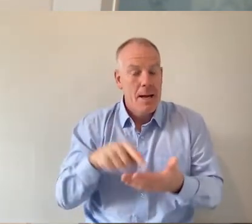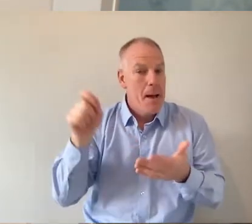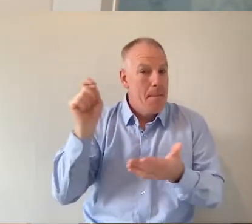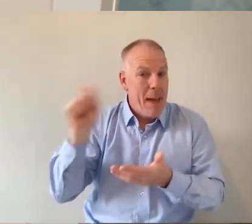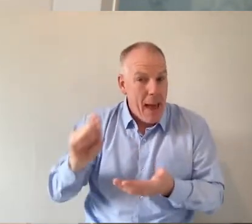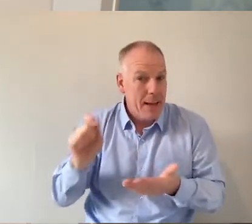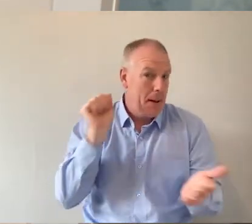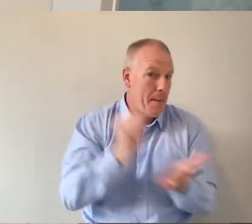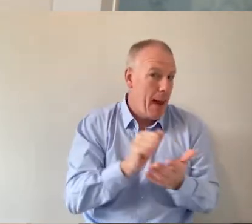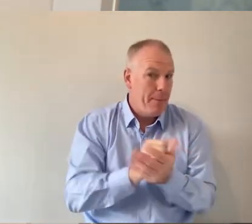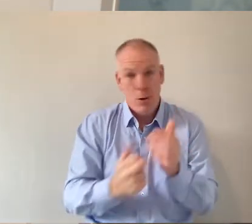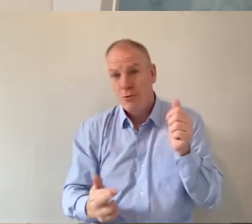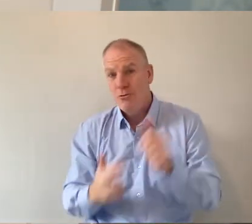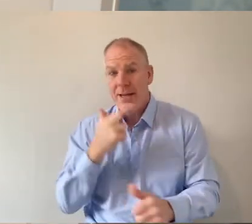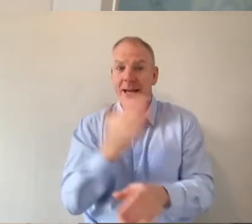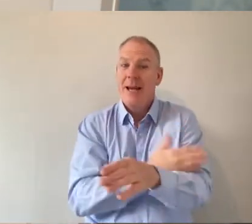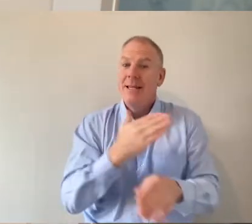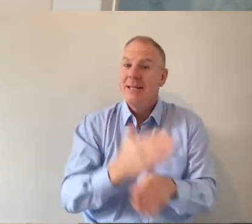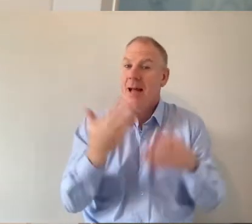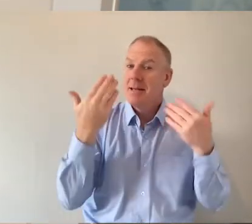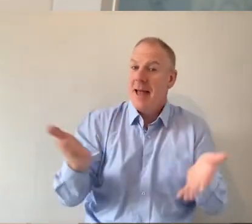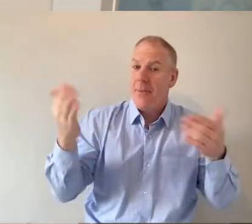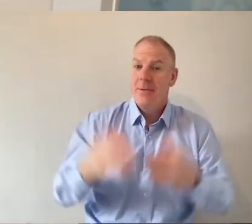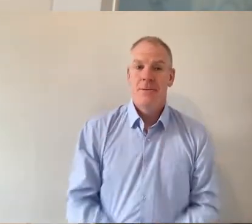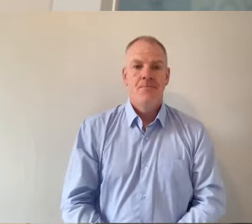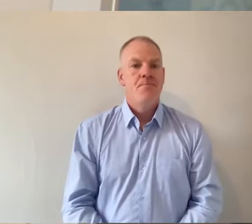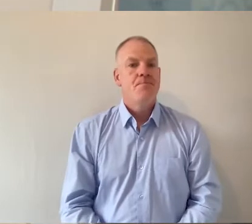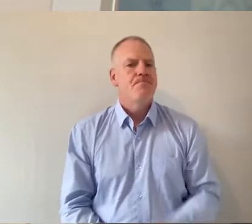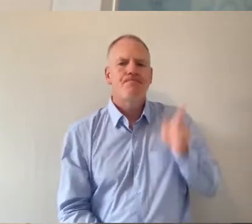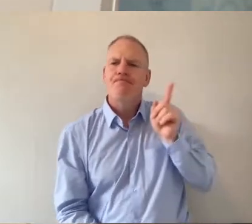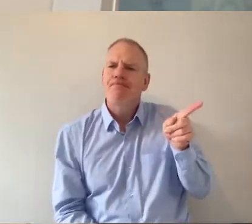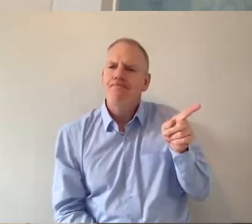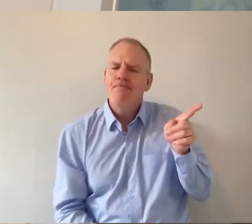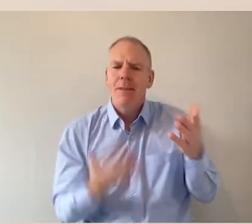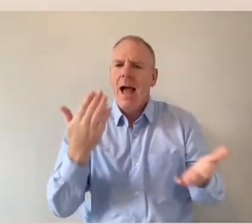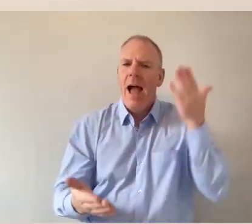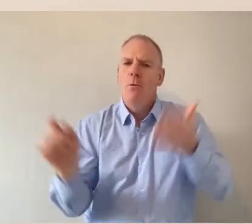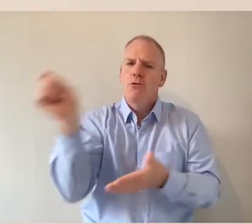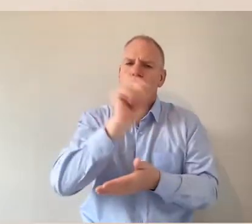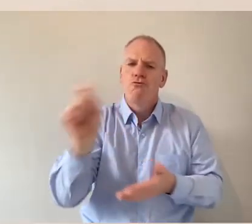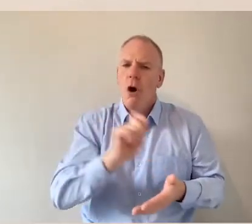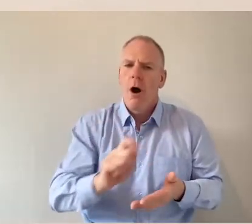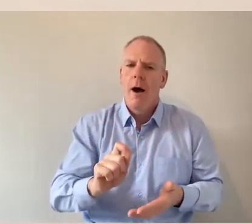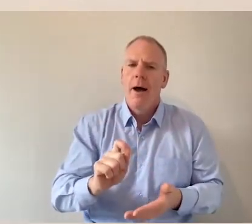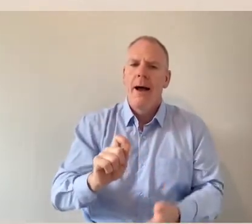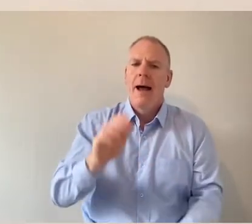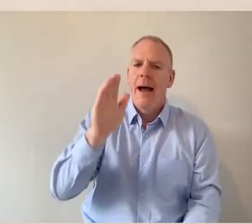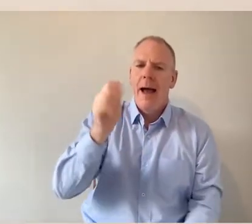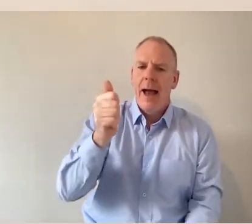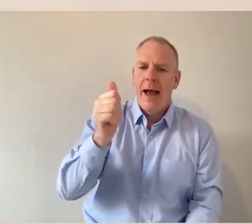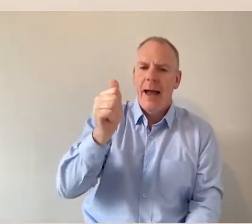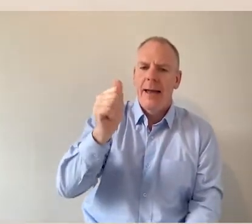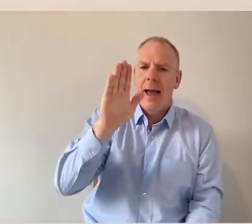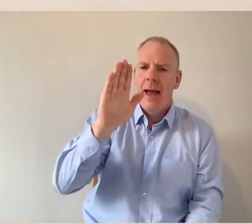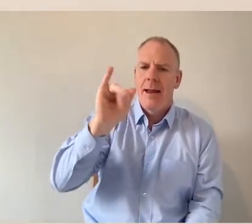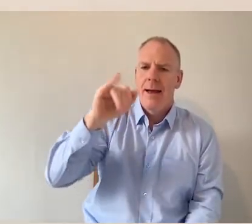got your paper ready? We're going to start right now. Now, this is how you draw Alina first,